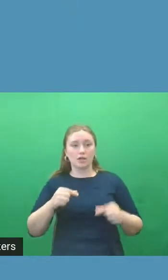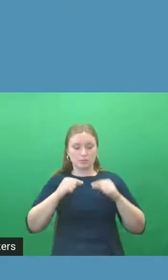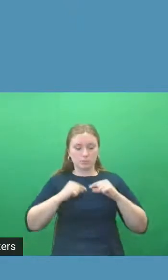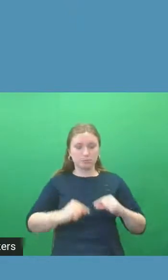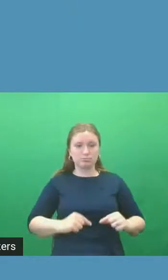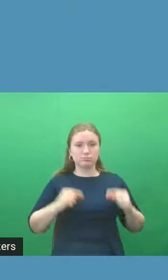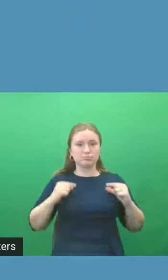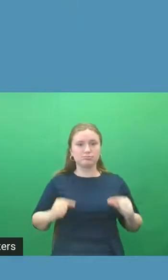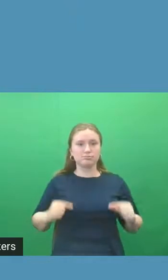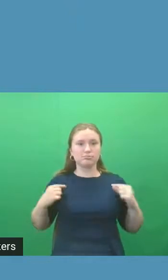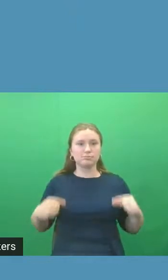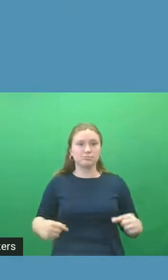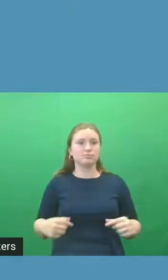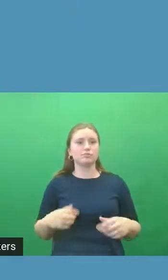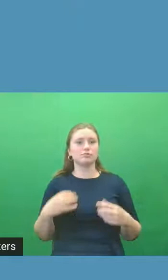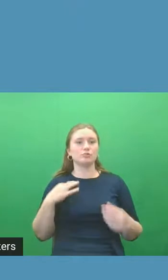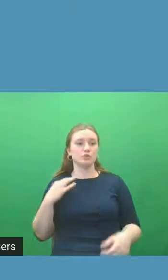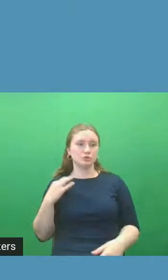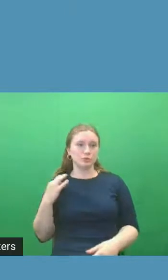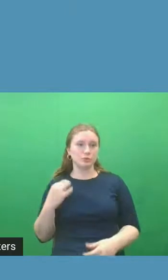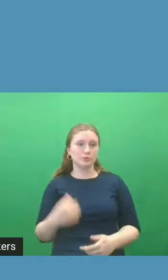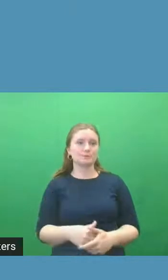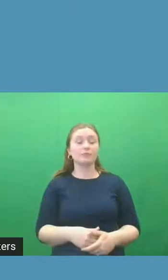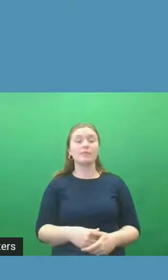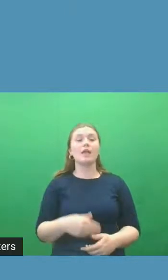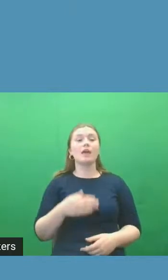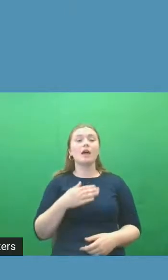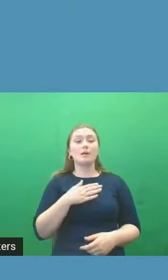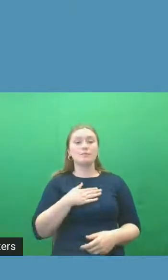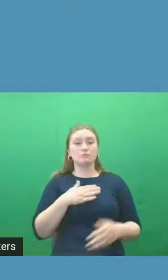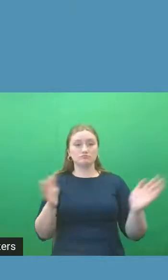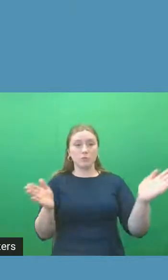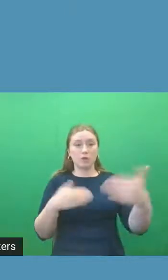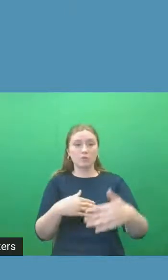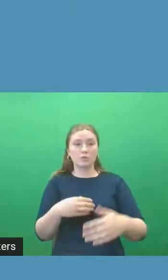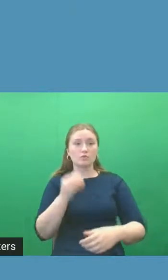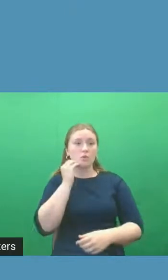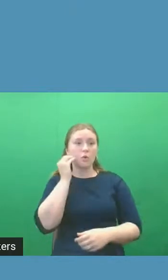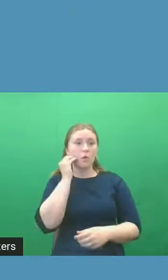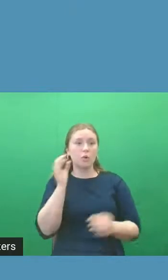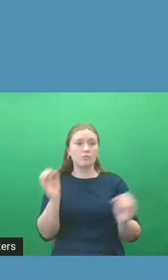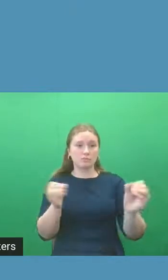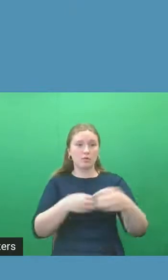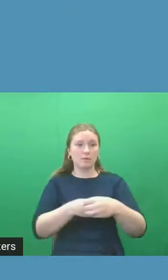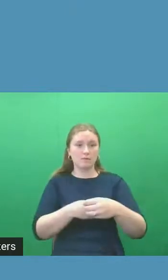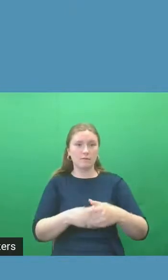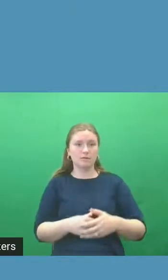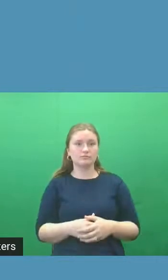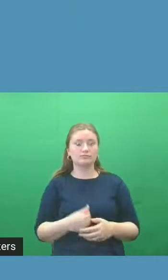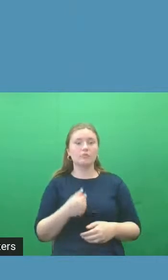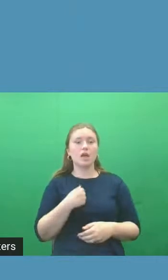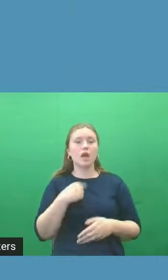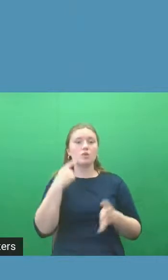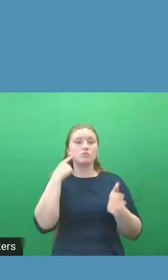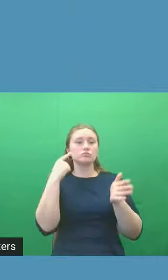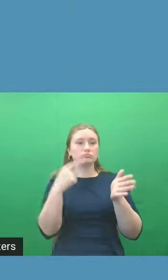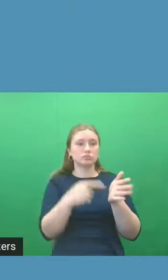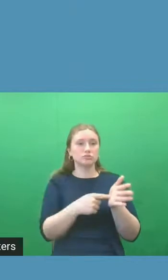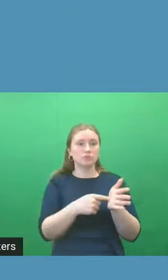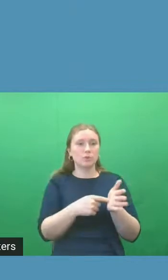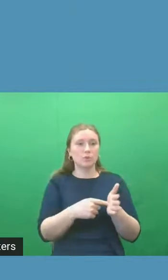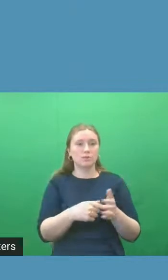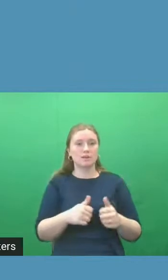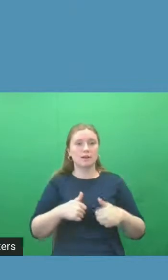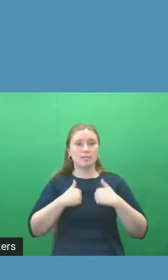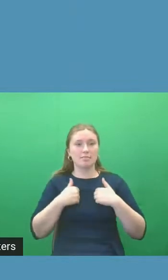home office. Before we get started, I'd like to acknowledge the places in which we gather. In this era of